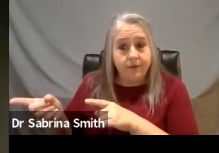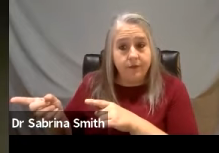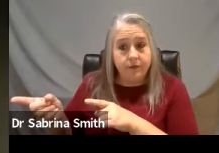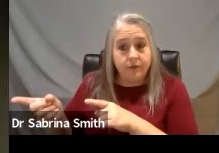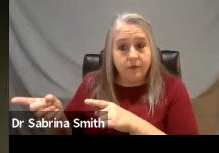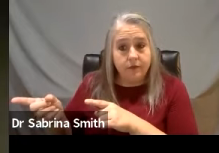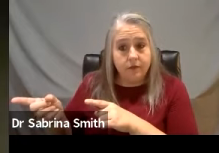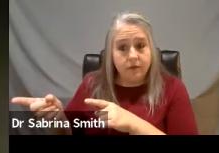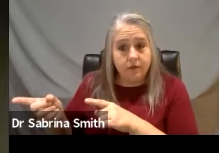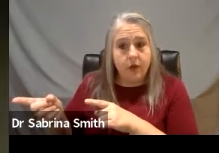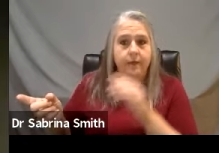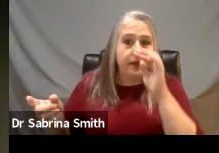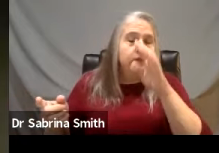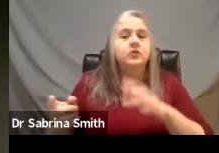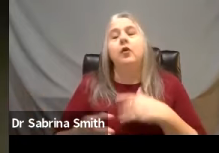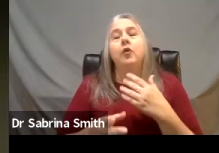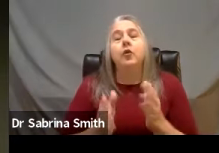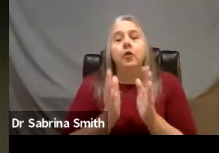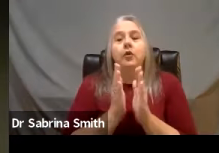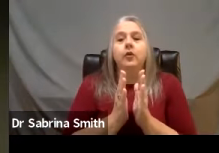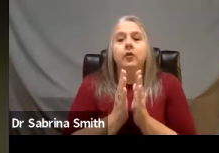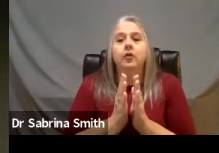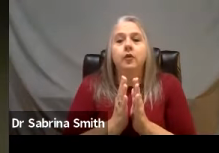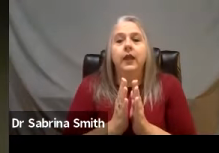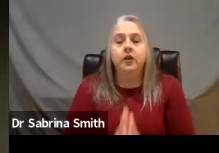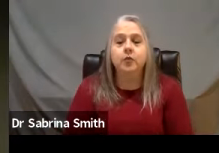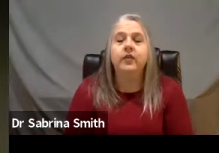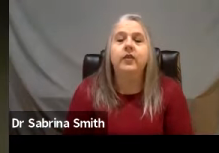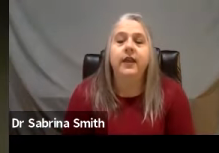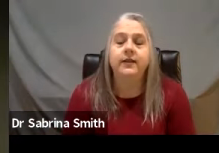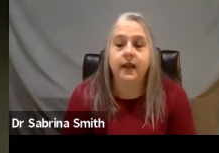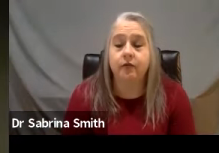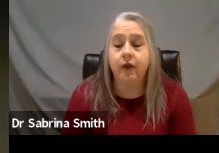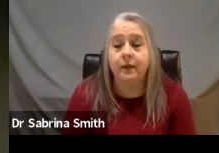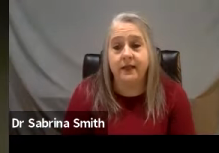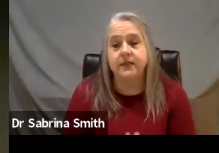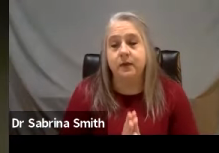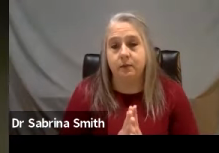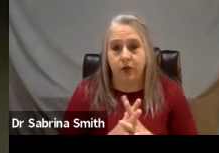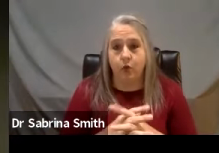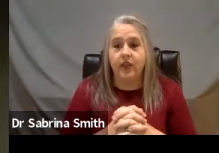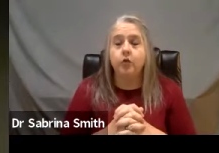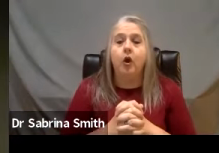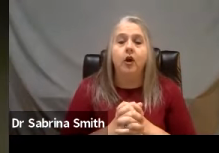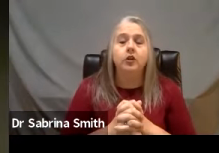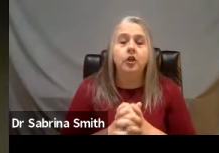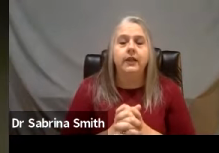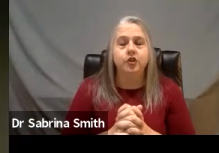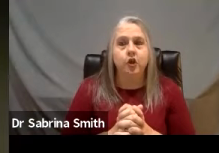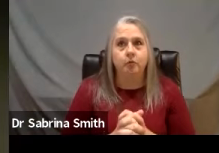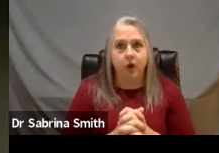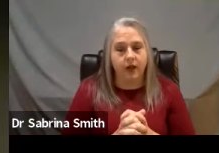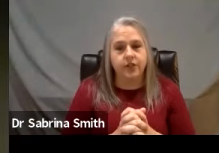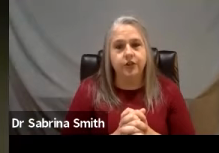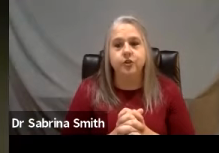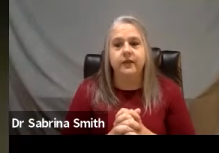that? Okay. So here's one of the things that I recommend to people though, when you are looking at